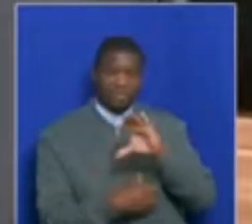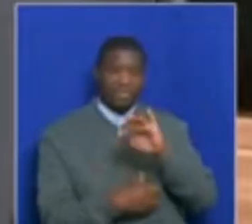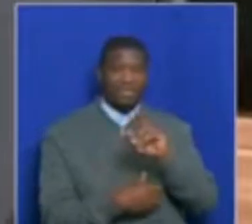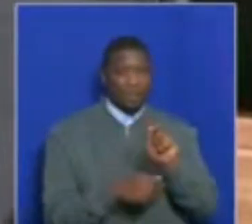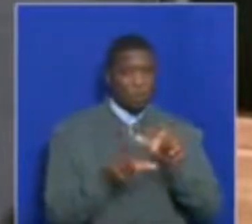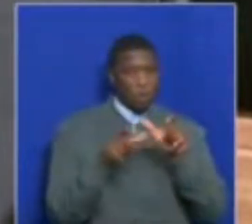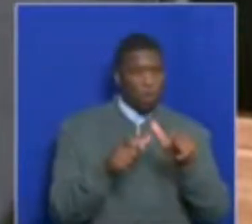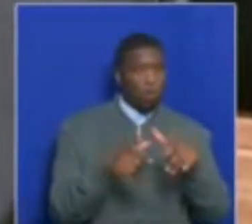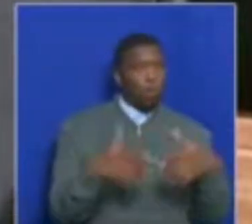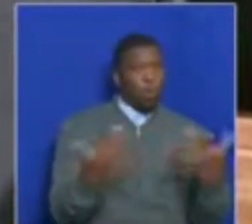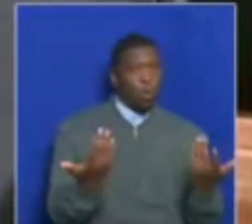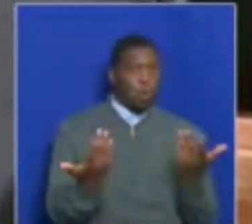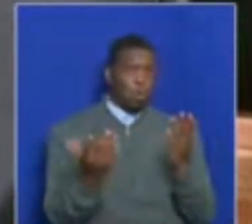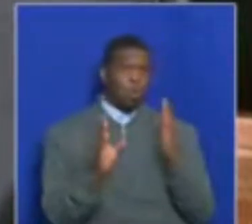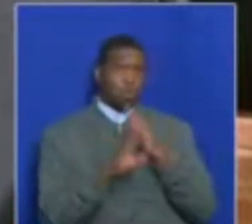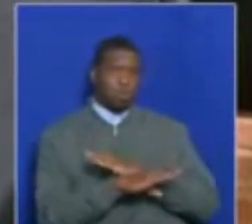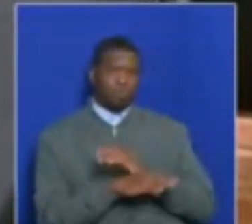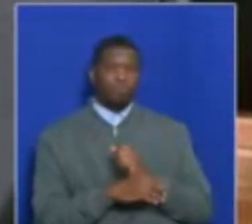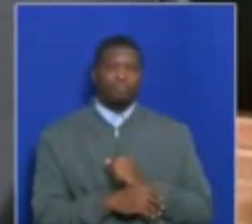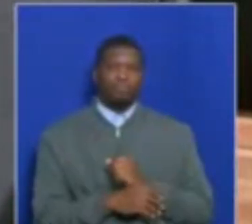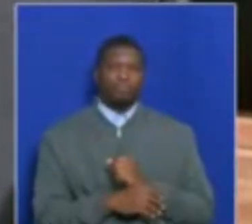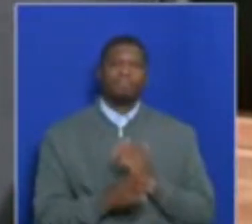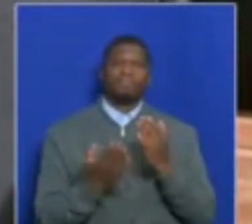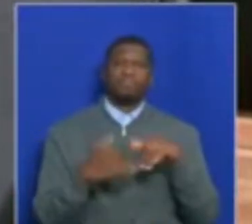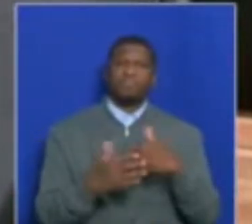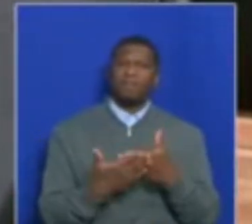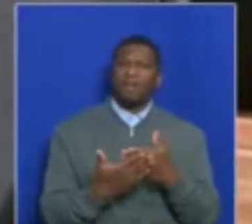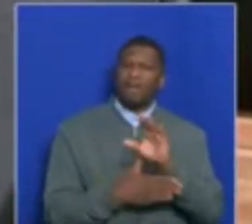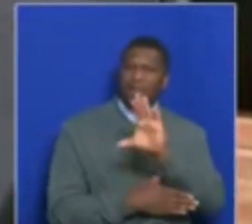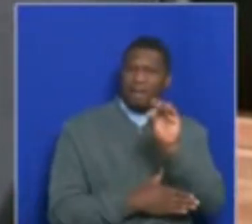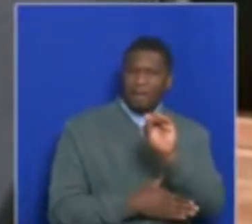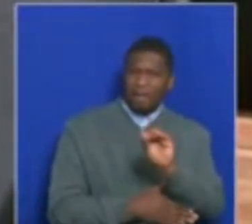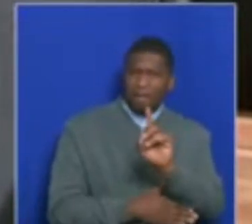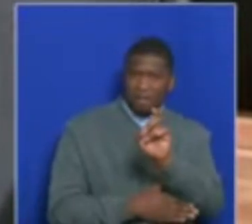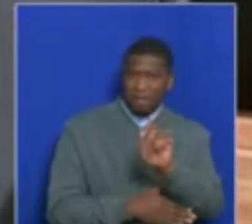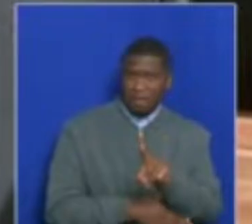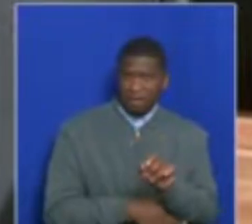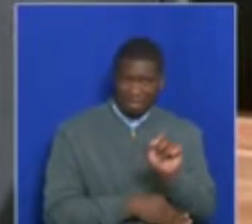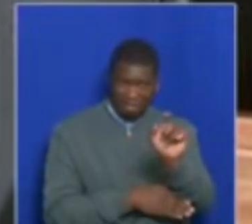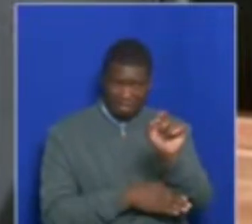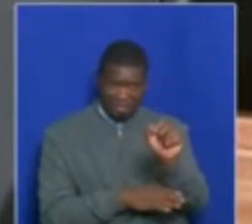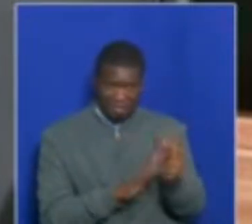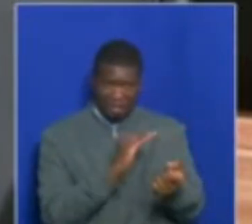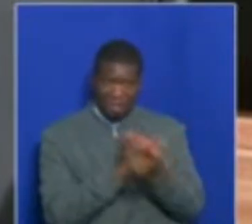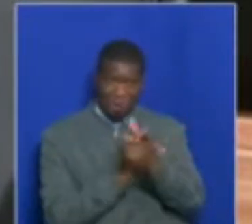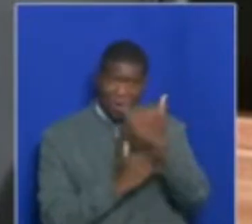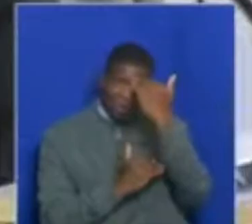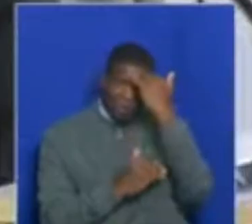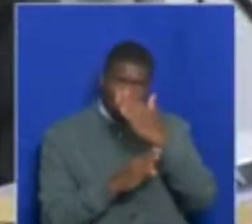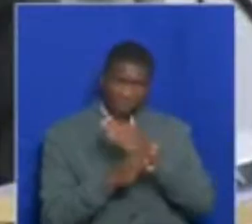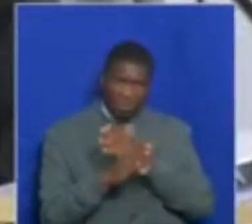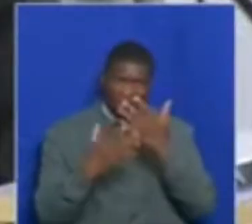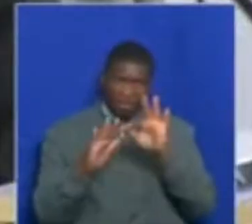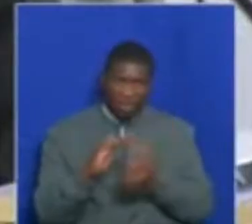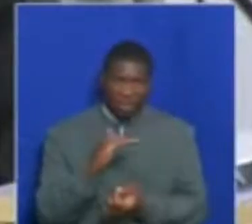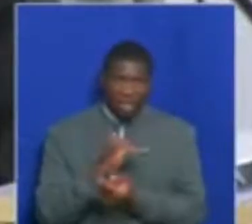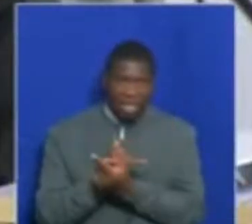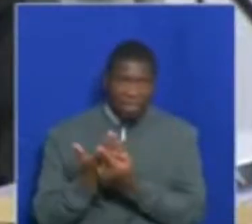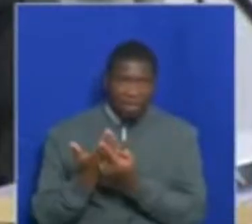I ask, in this particular case, are you aware whether there was any inquiry opened, whether there was any docket opened?